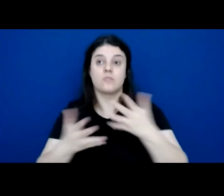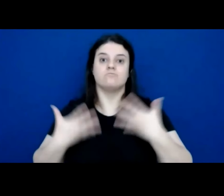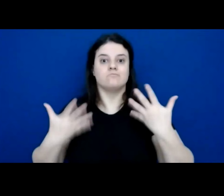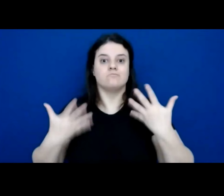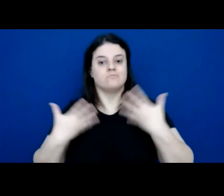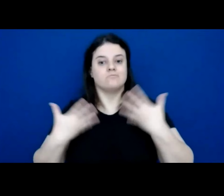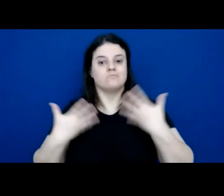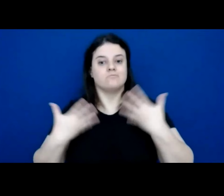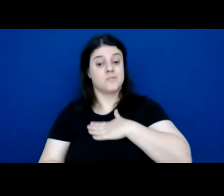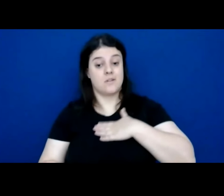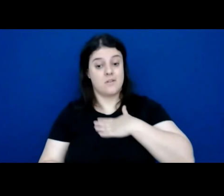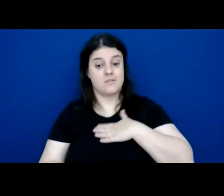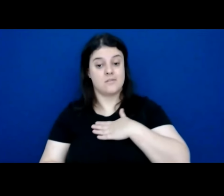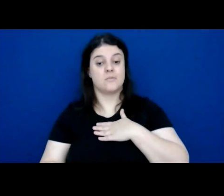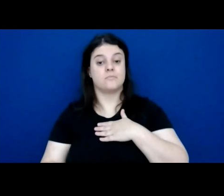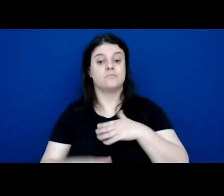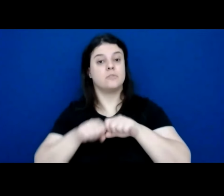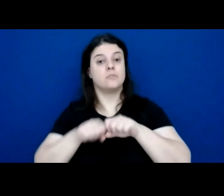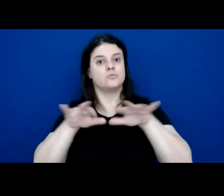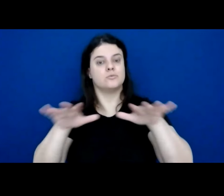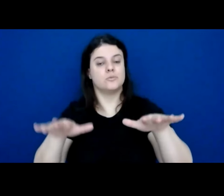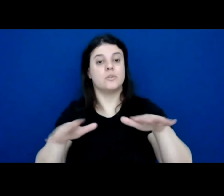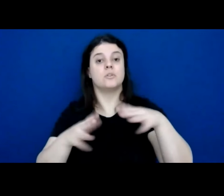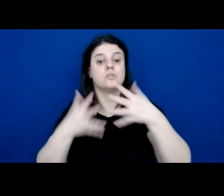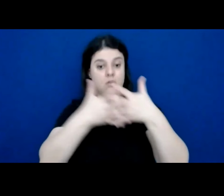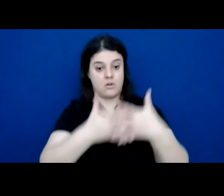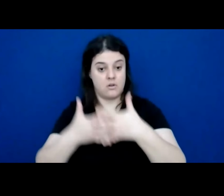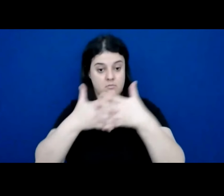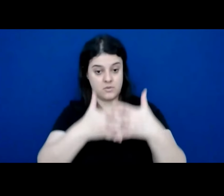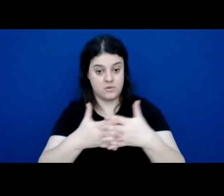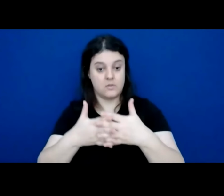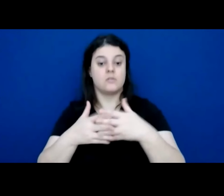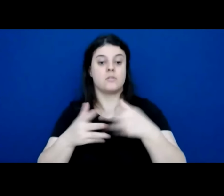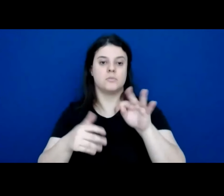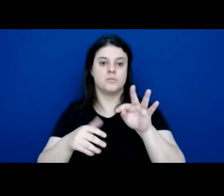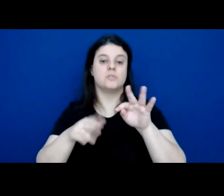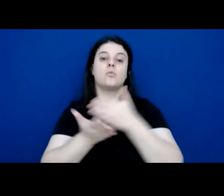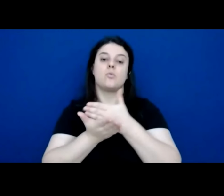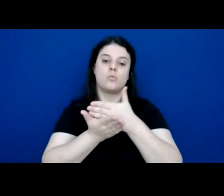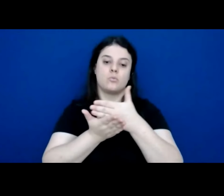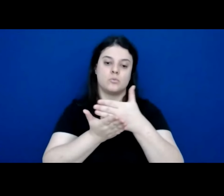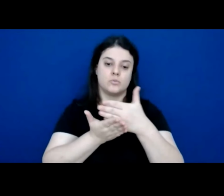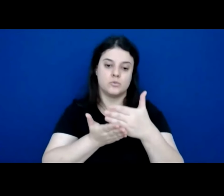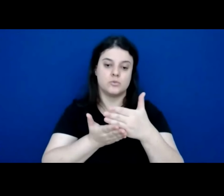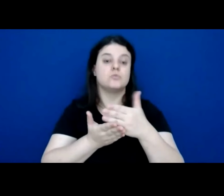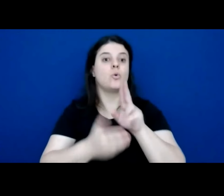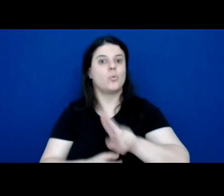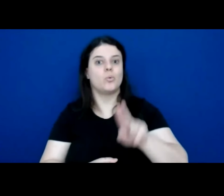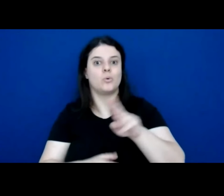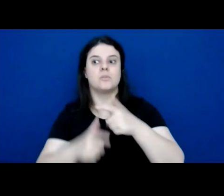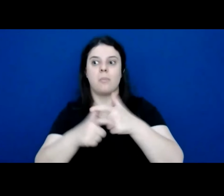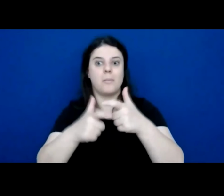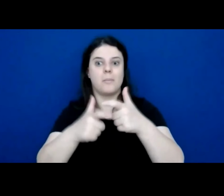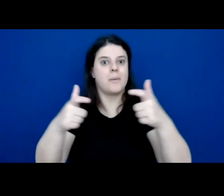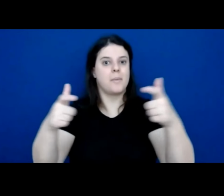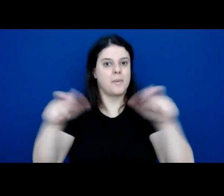it. So then in America, PT started to get used by more and more people.